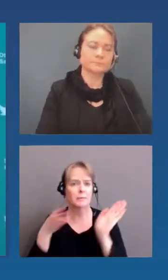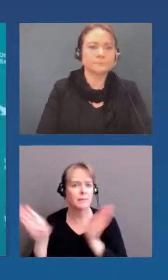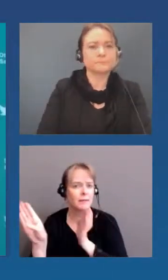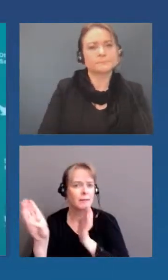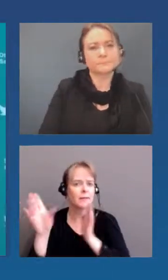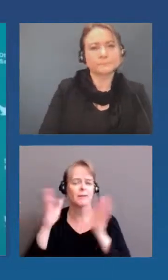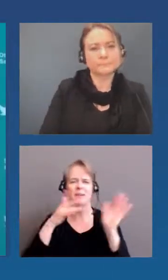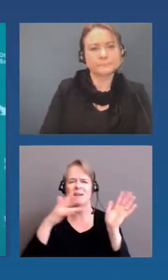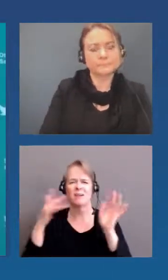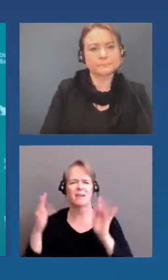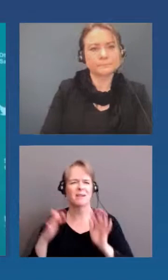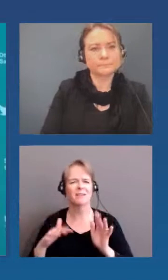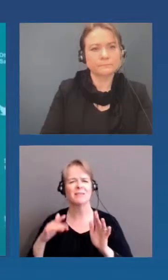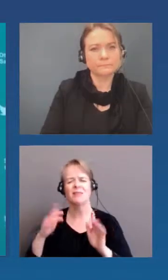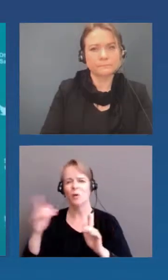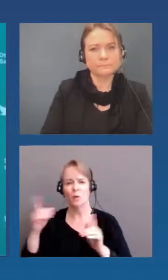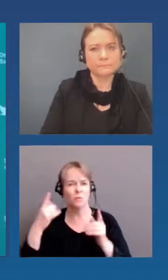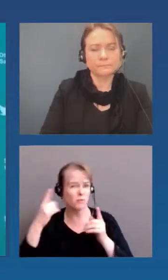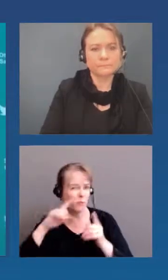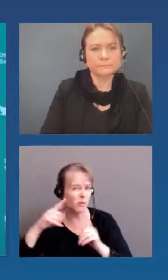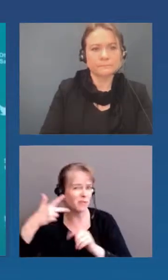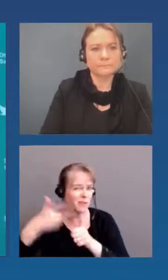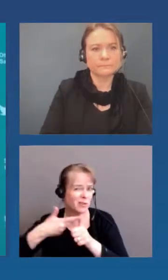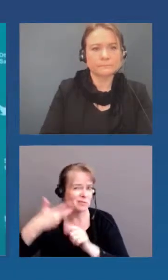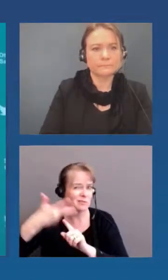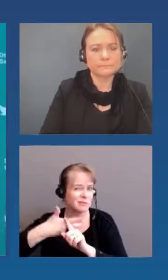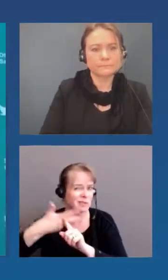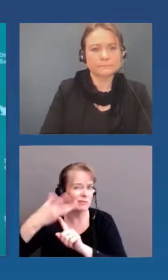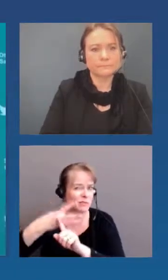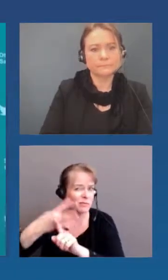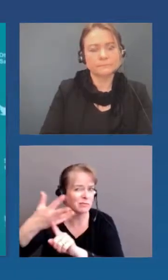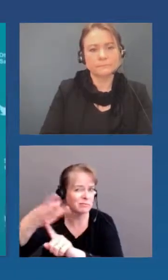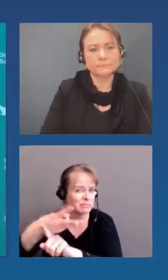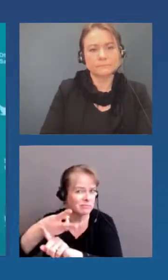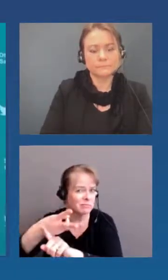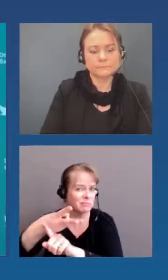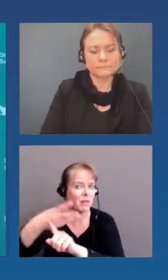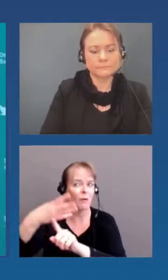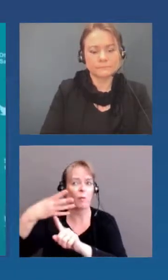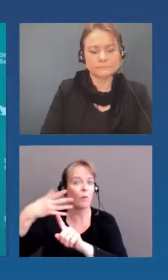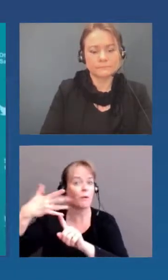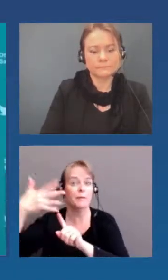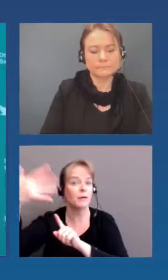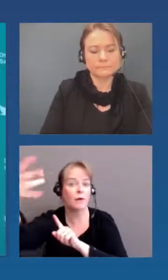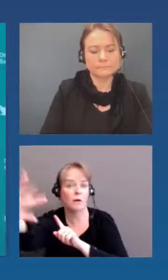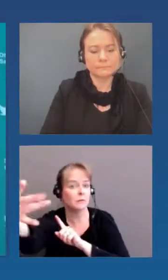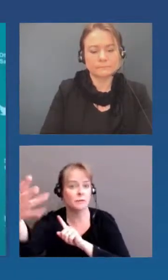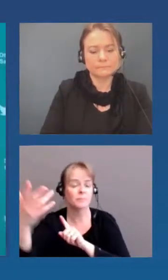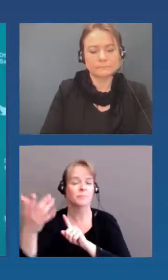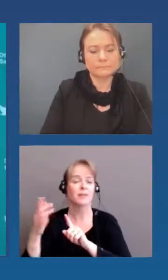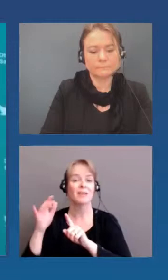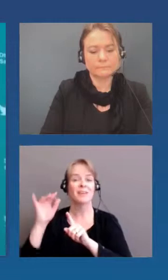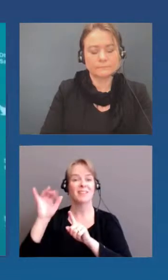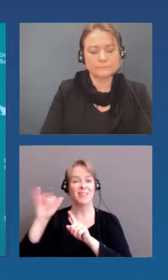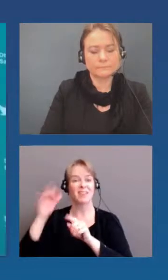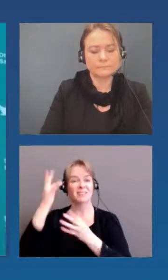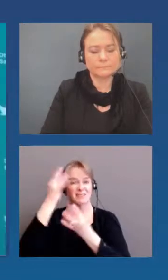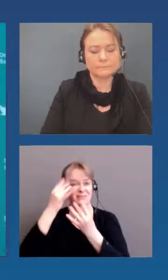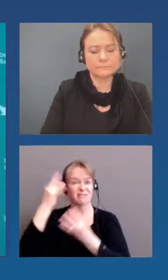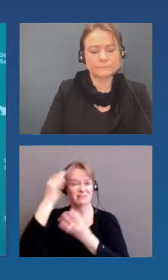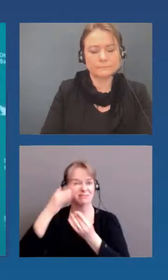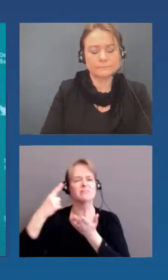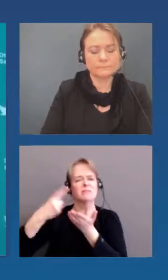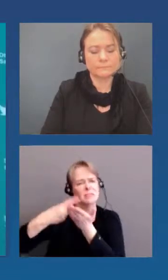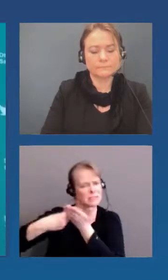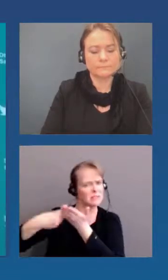to 6 months, and then, beyond that. So the conversations are starting, but we certainly won't